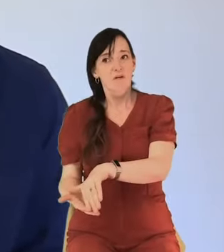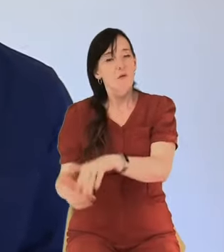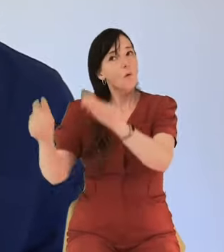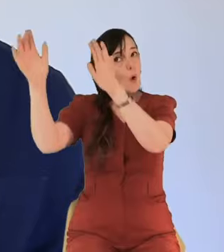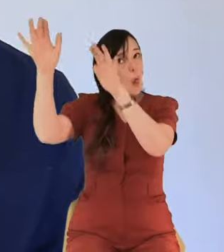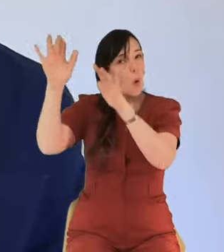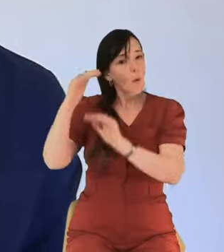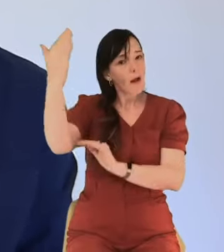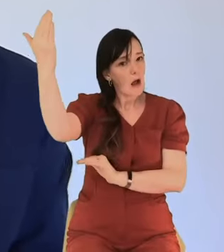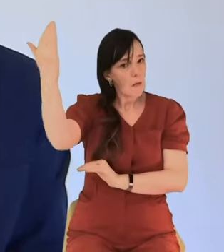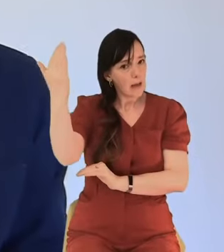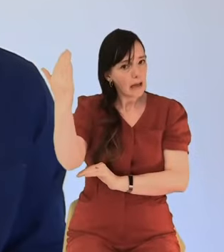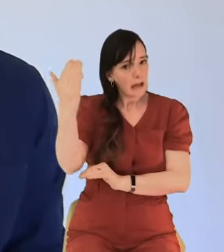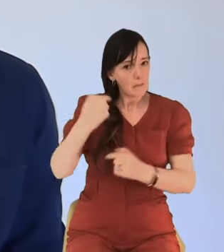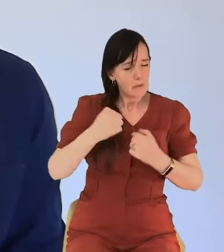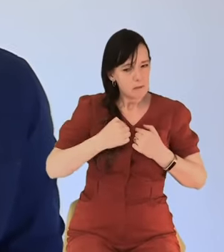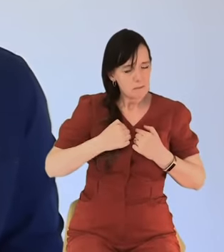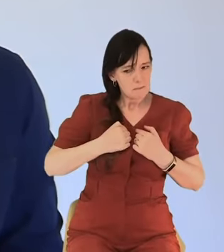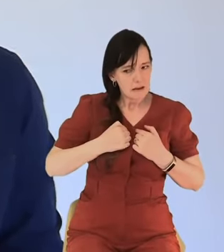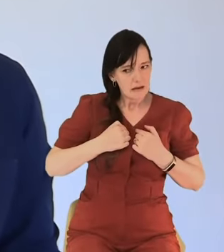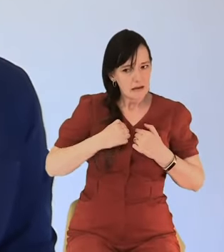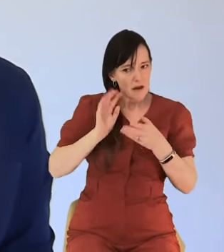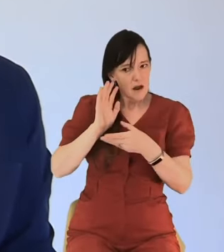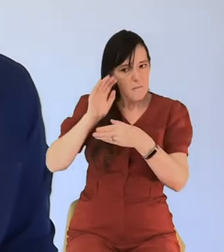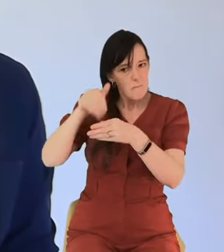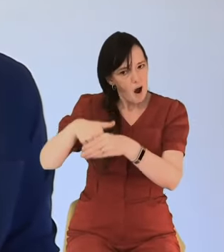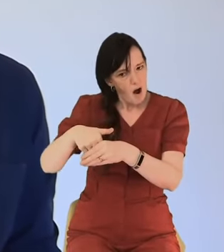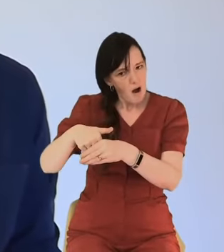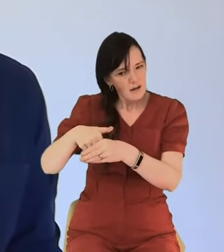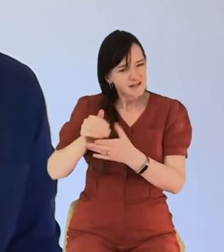not sure if I will be part of it.